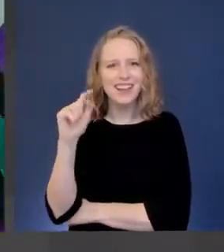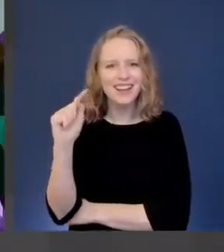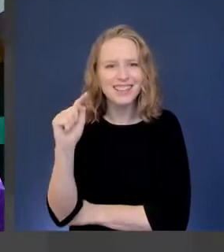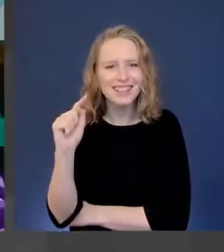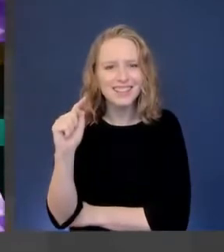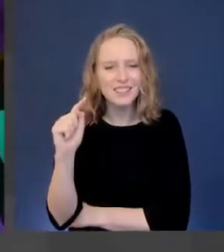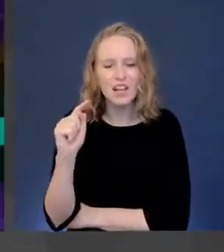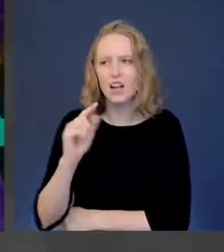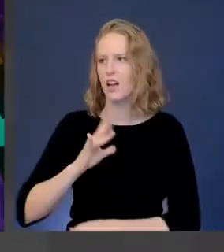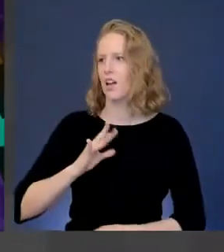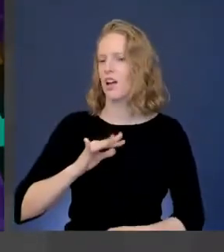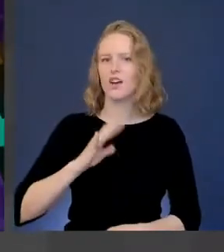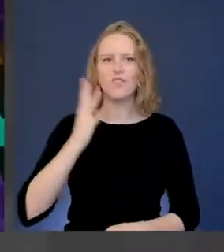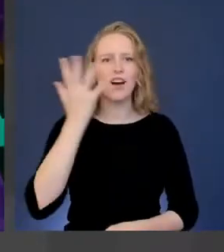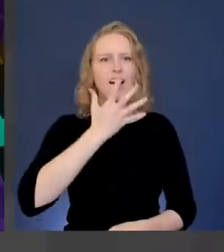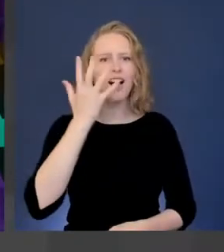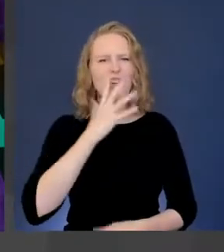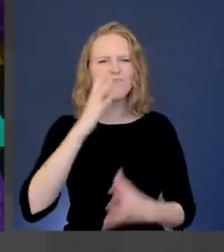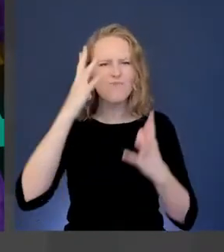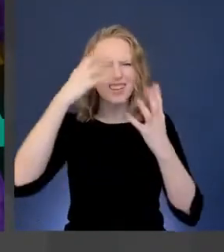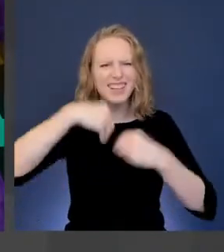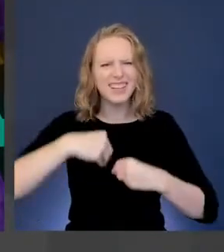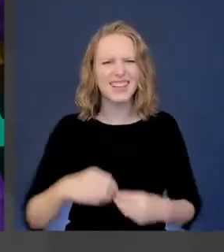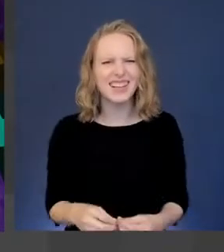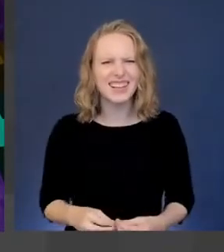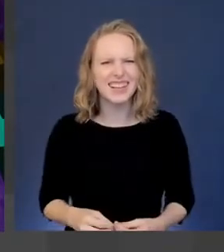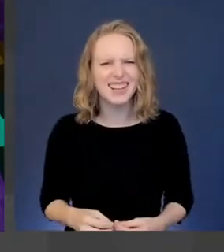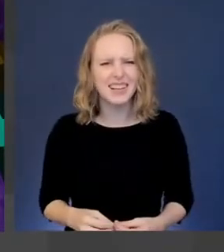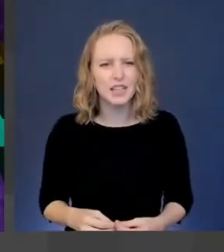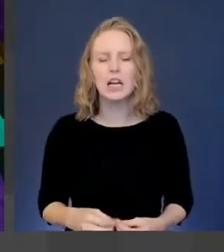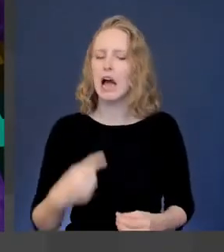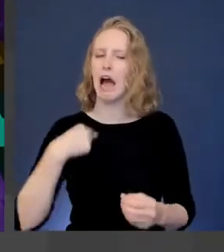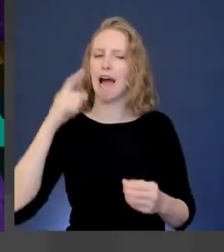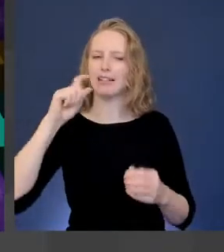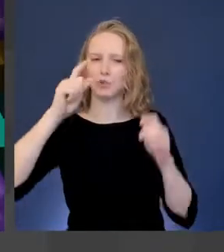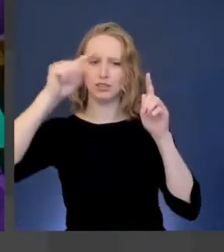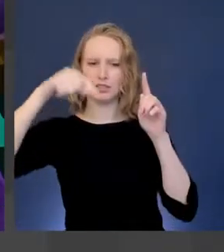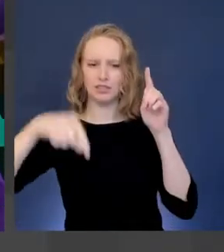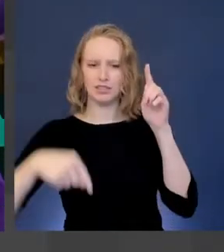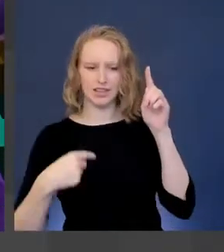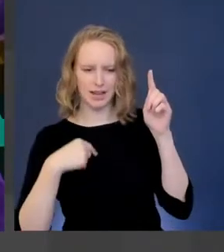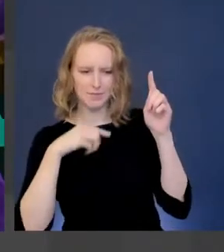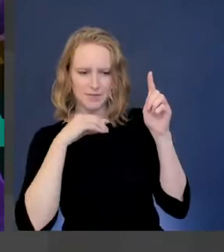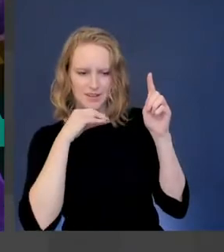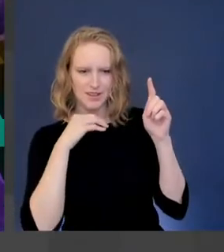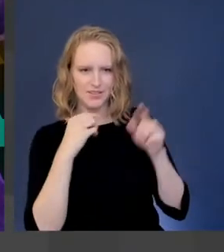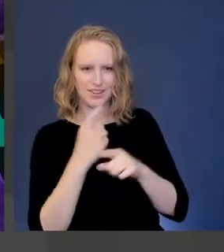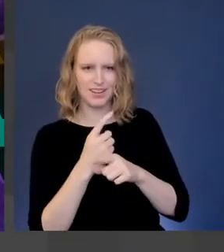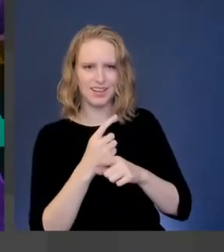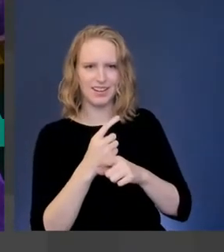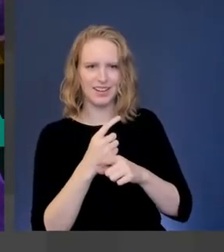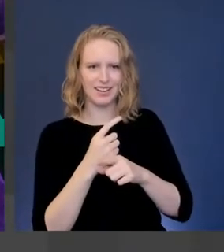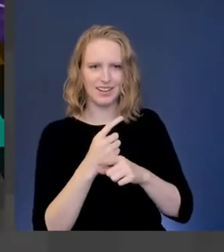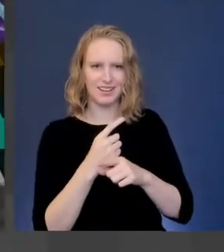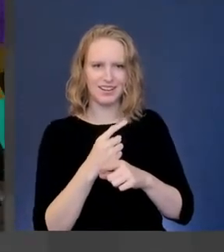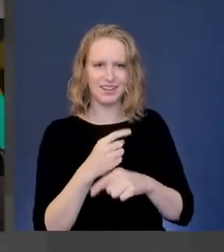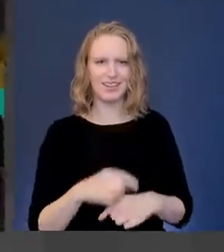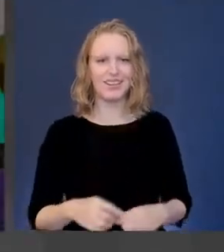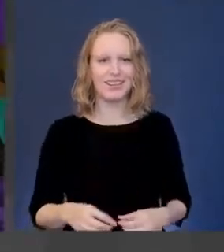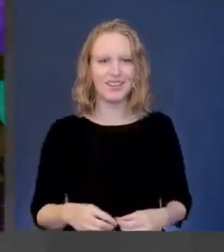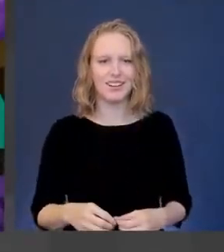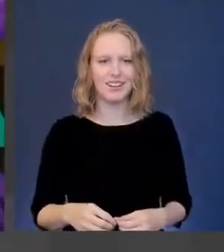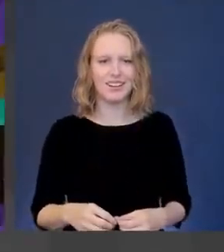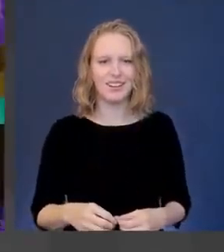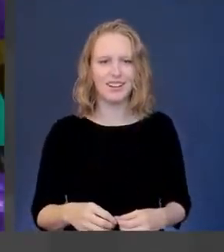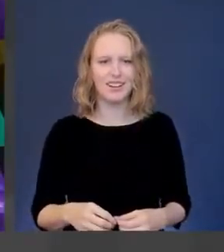This place is so pretty. Hold on! I gotta get down there because I'm a pig, You right? have to dig 4 down. Look at this